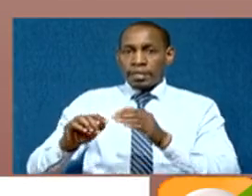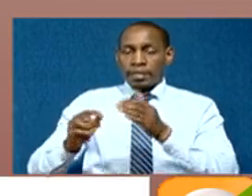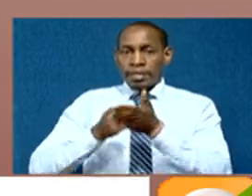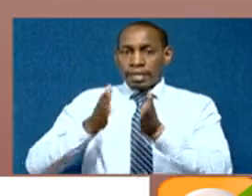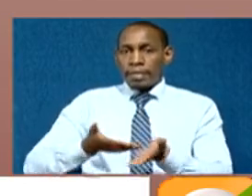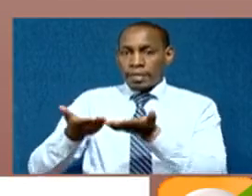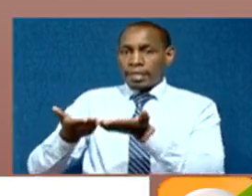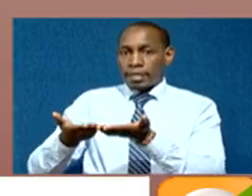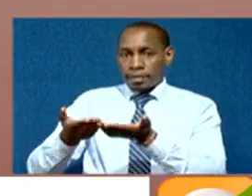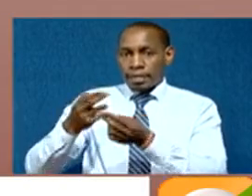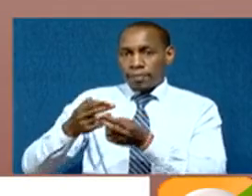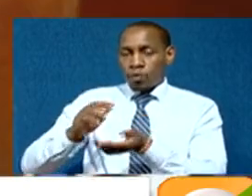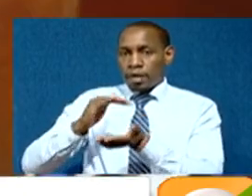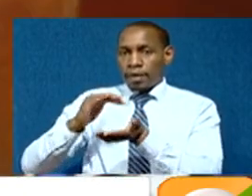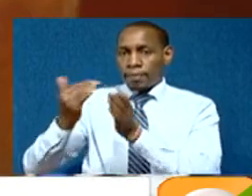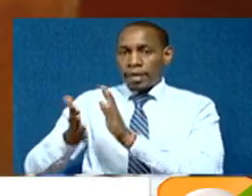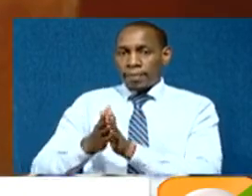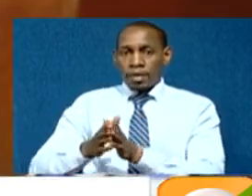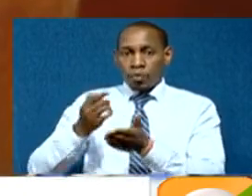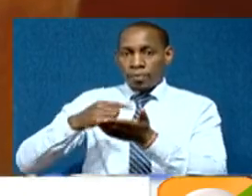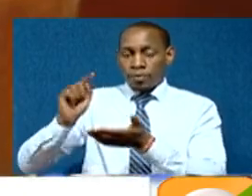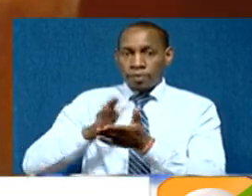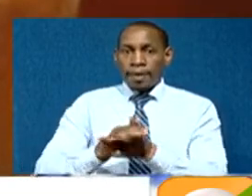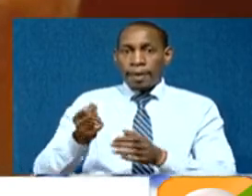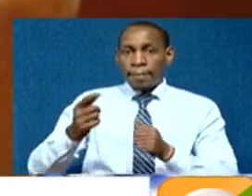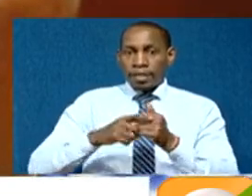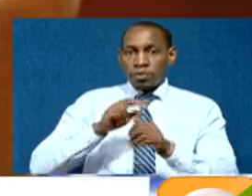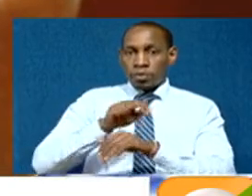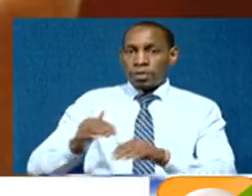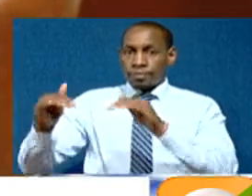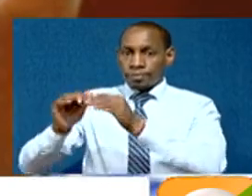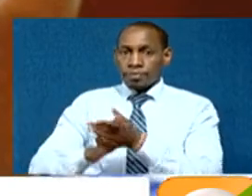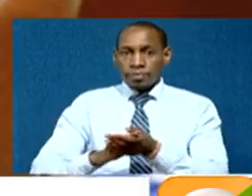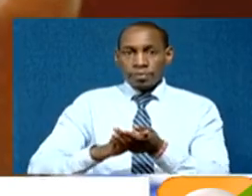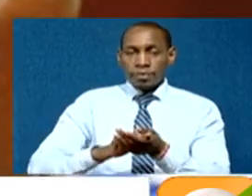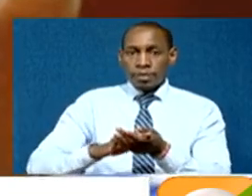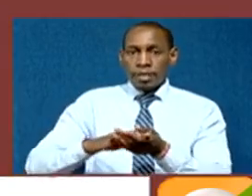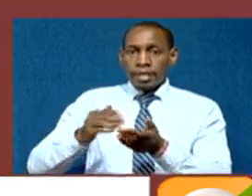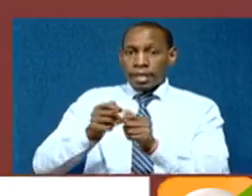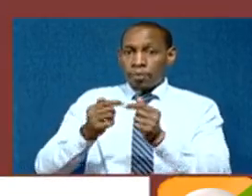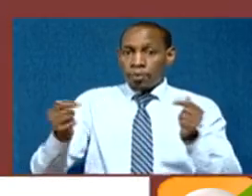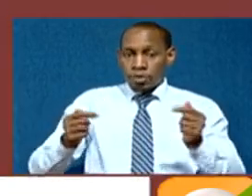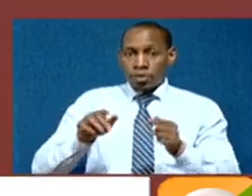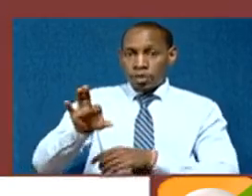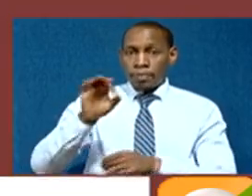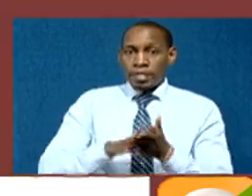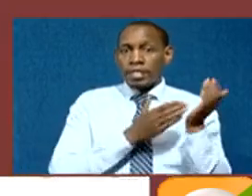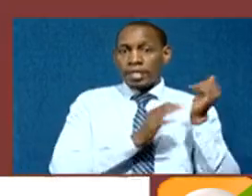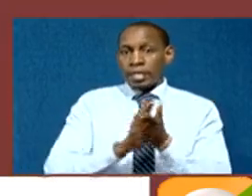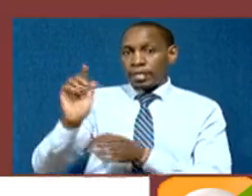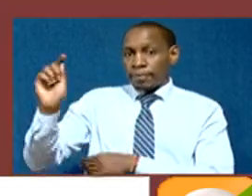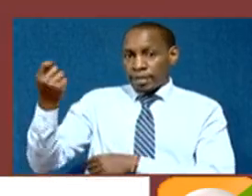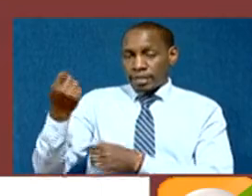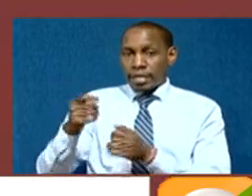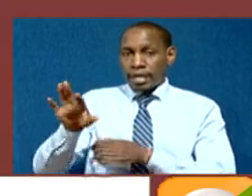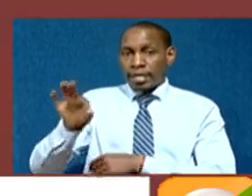to Parliament for approval hearings. In June of that year, the National Assembly defeated Monica's nomination, expecting the president would